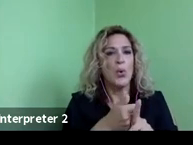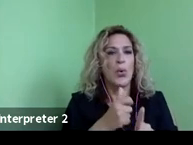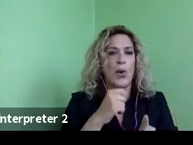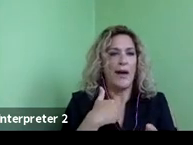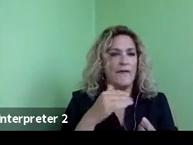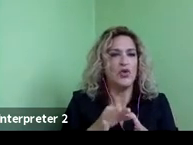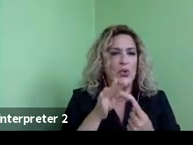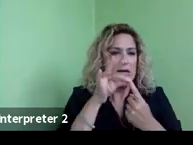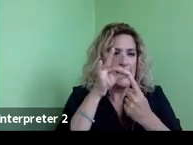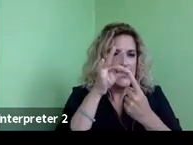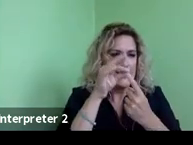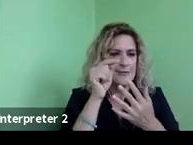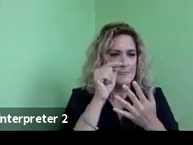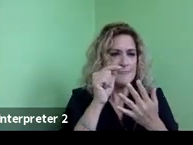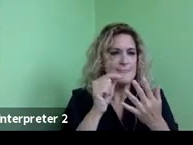well.